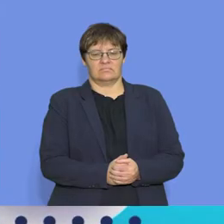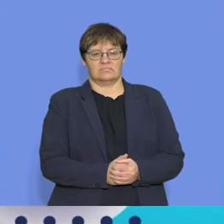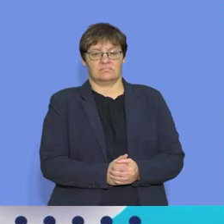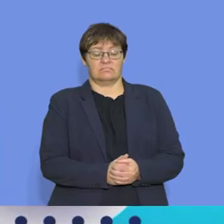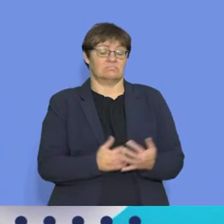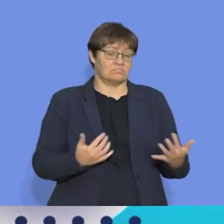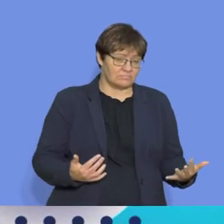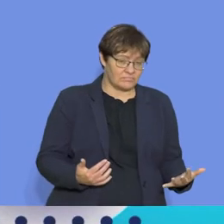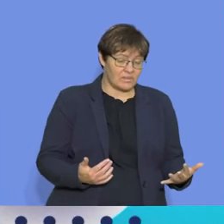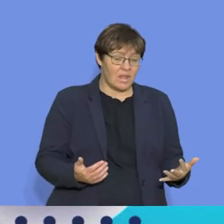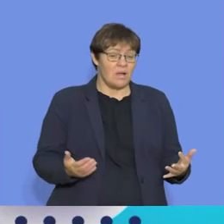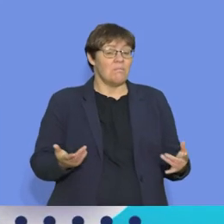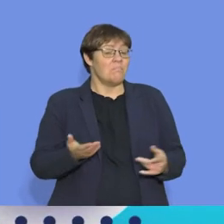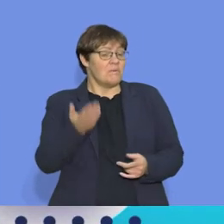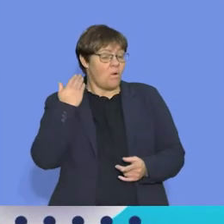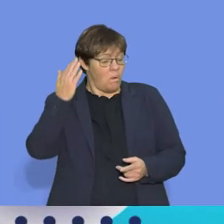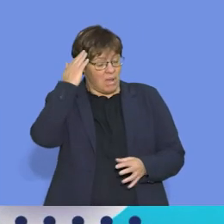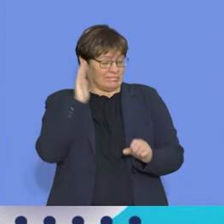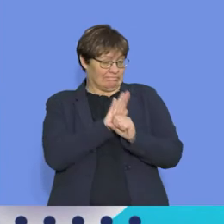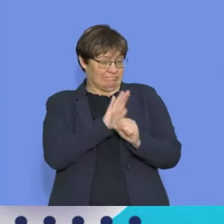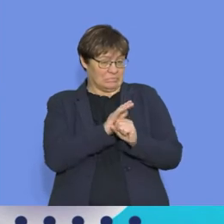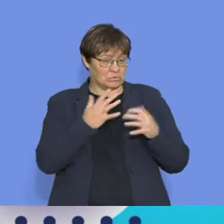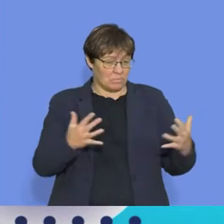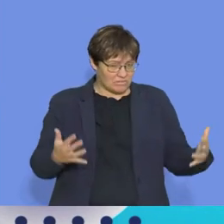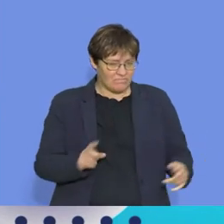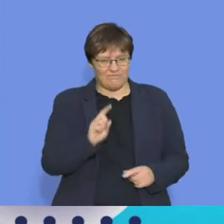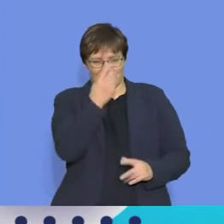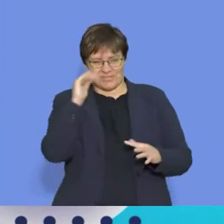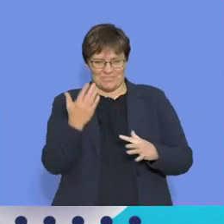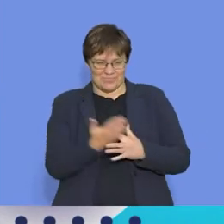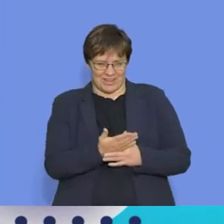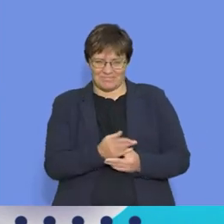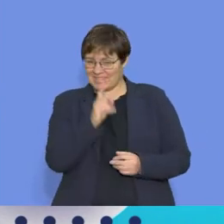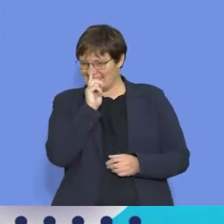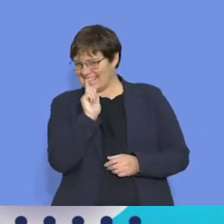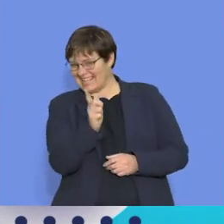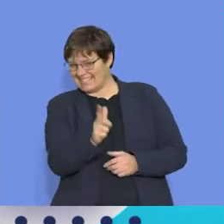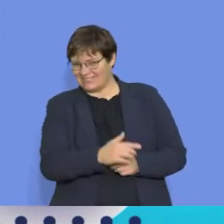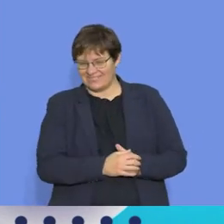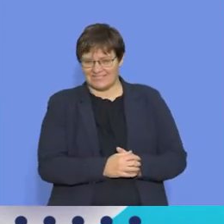Now, before your minds get too muddled, we need to take a break. See you later.